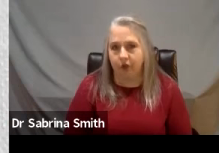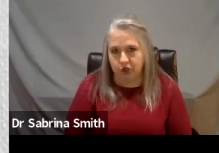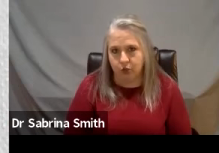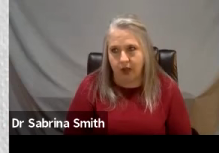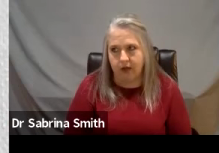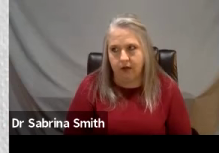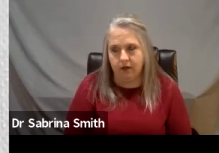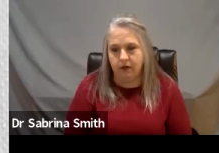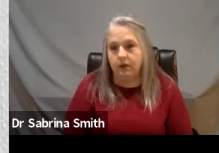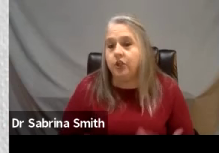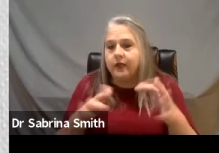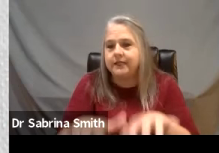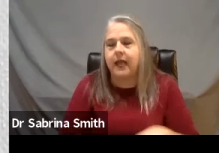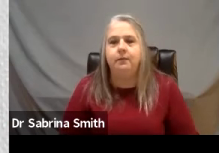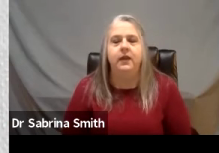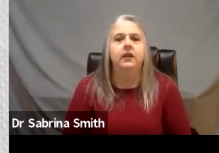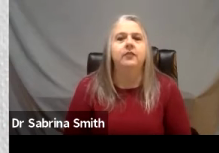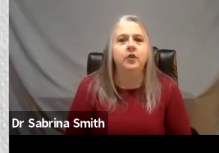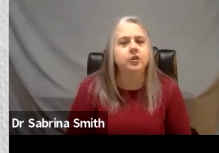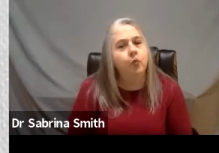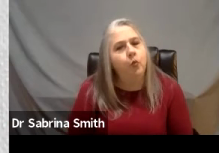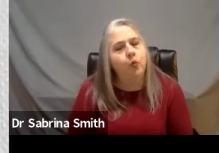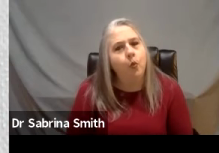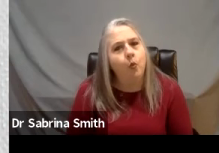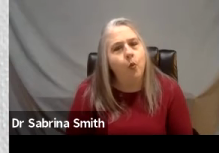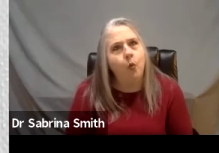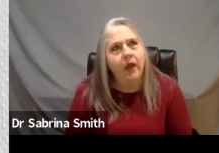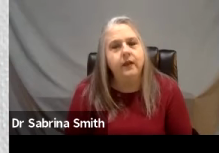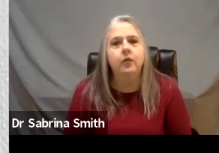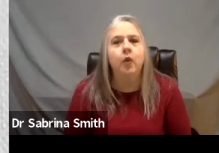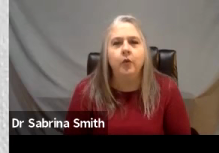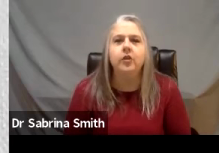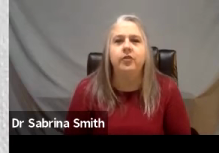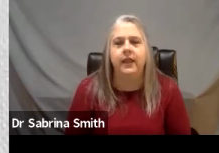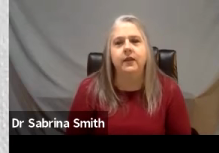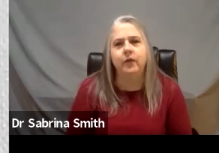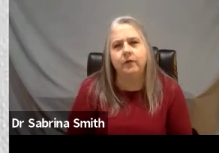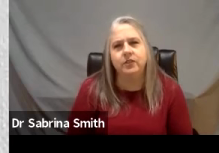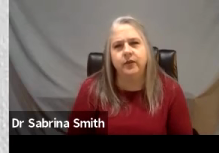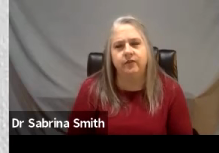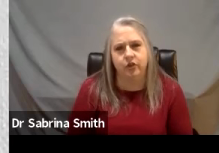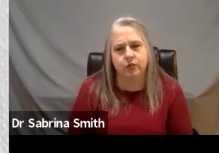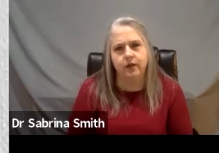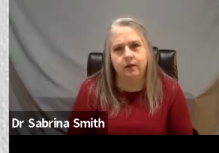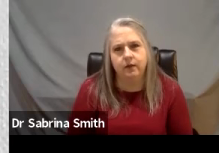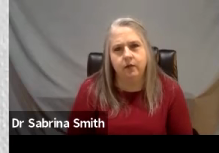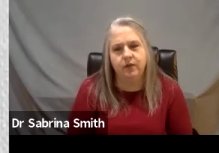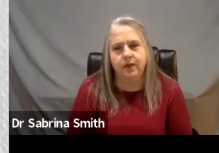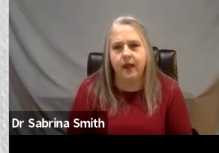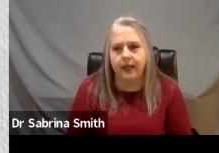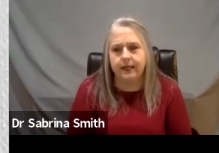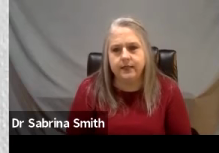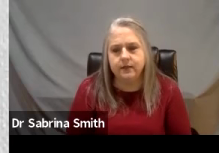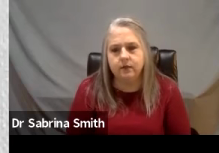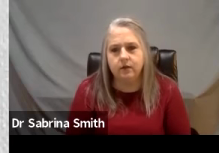the first one, and you can type in if you want to, what were you thinking when I was doing the first one with my